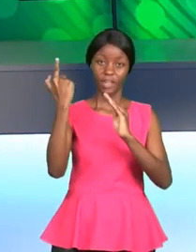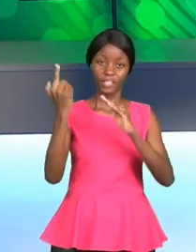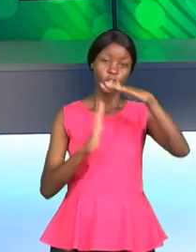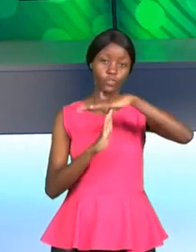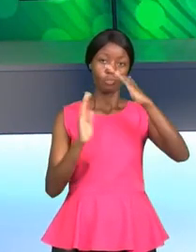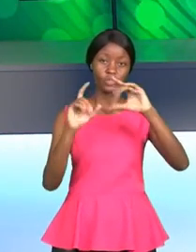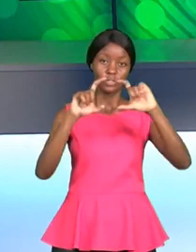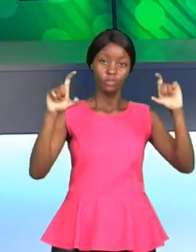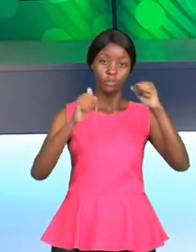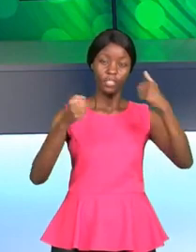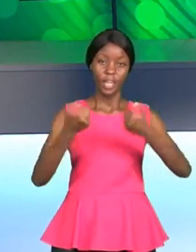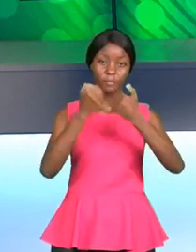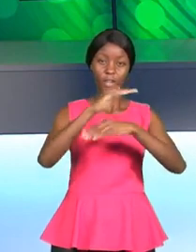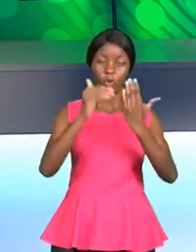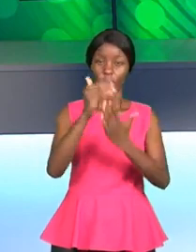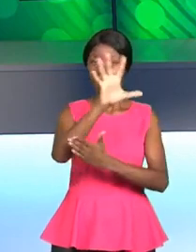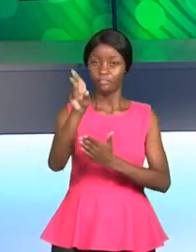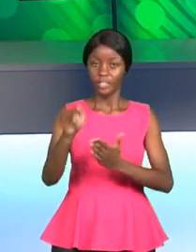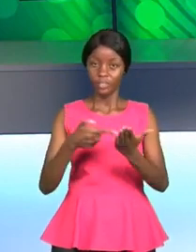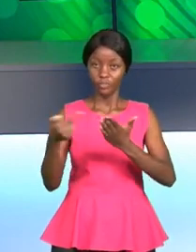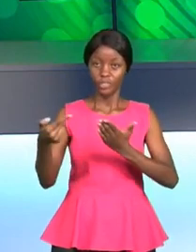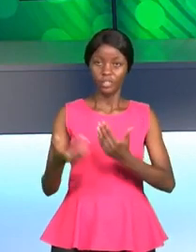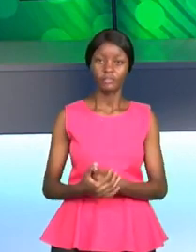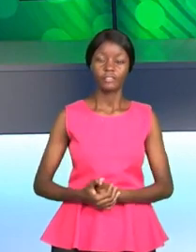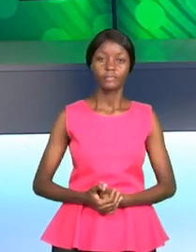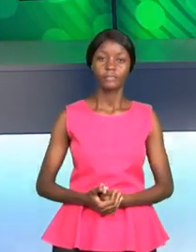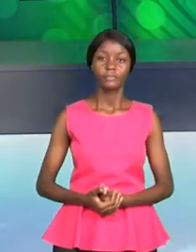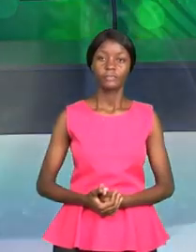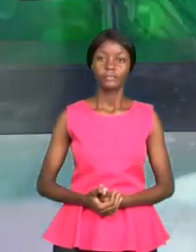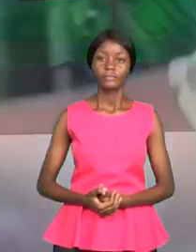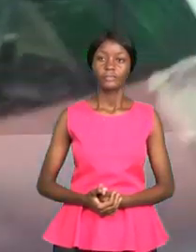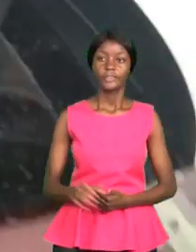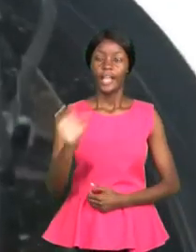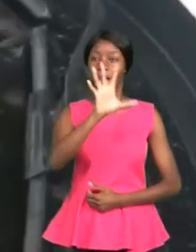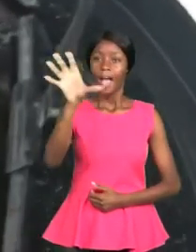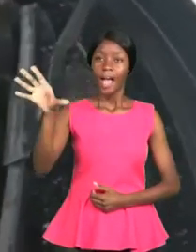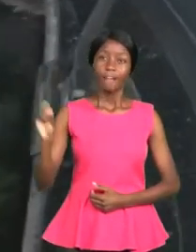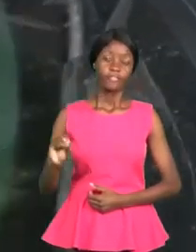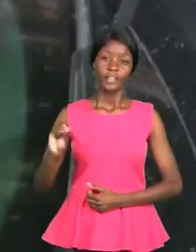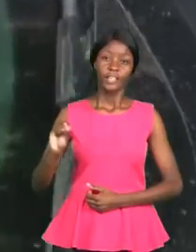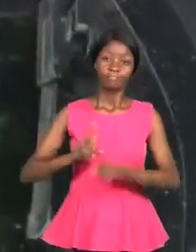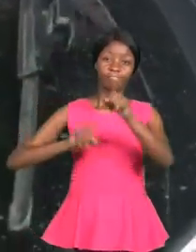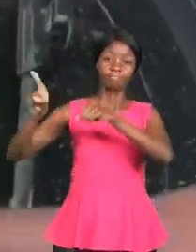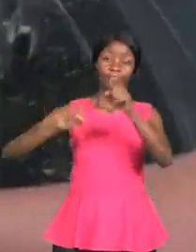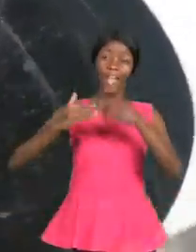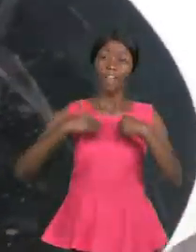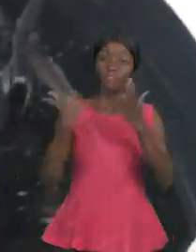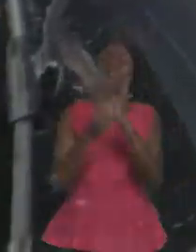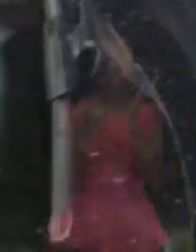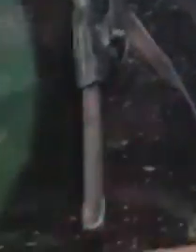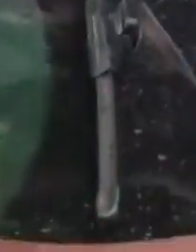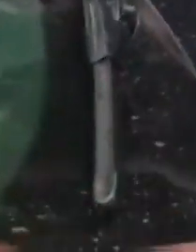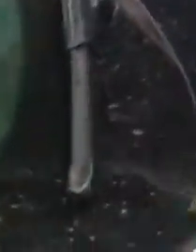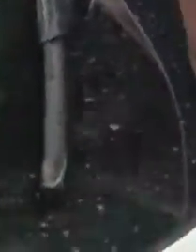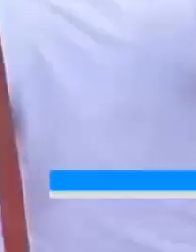that made the headlines around the continent this week. African migrants are in limbo near Mexico's southern